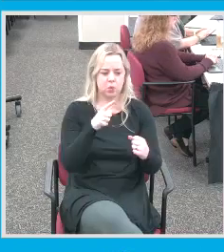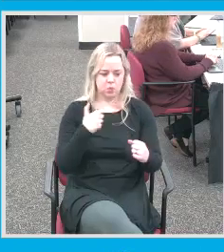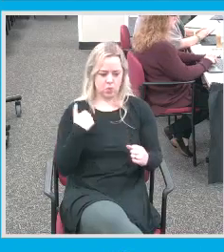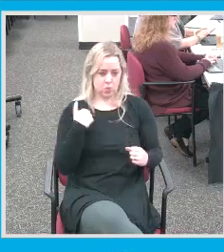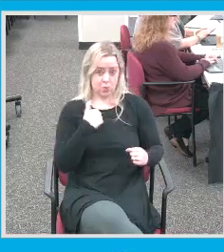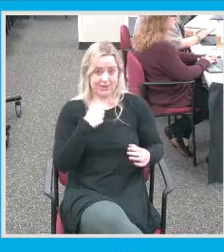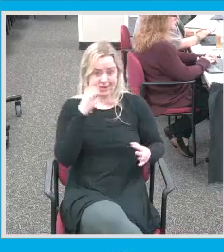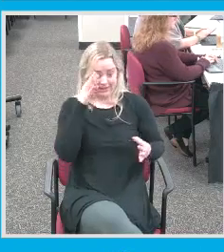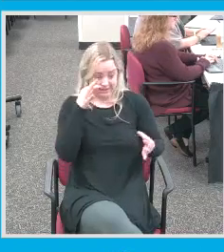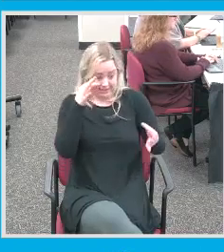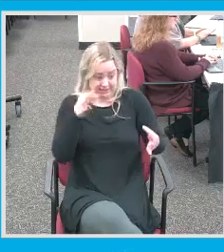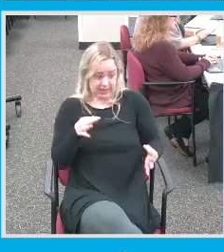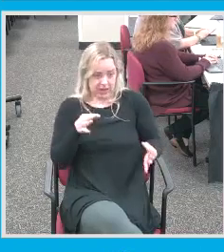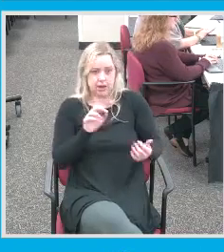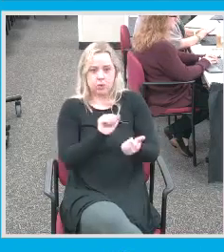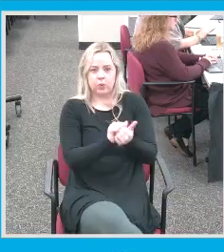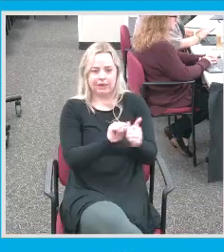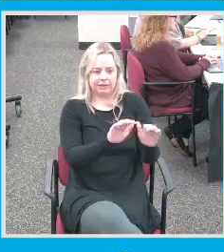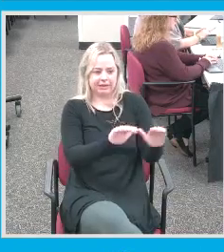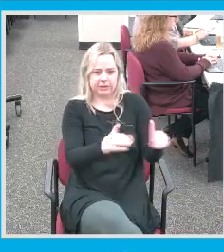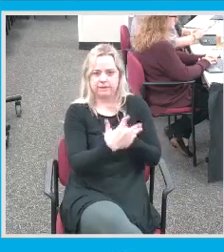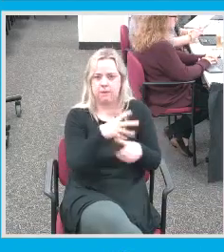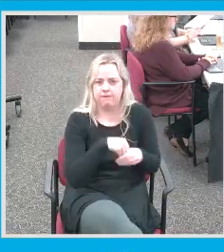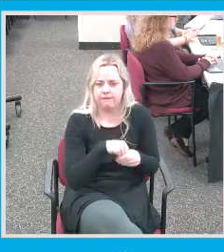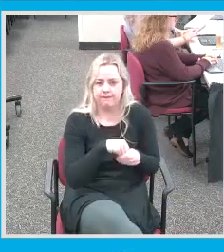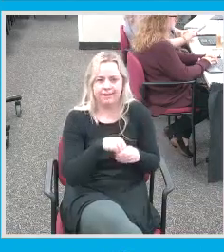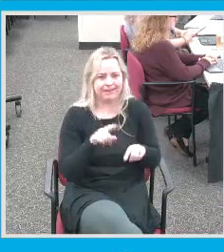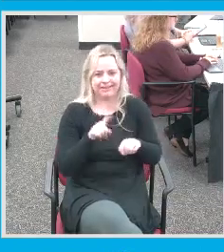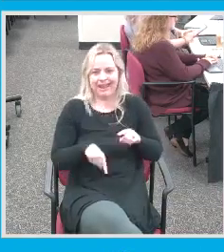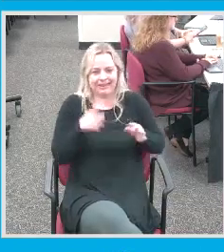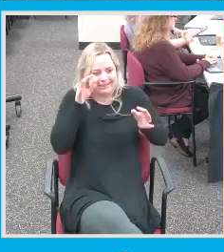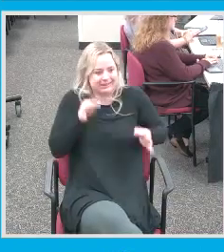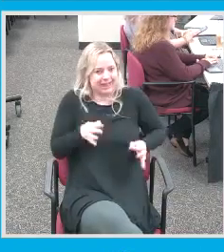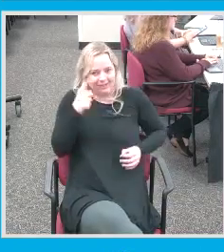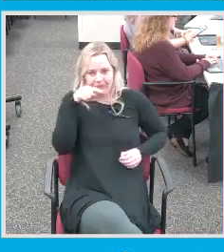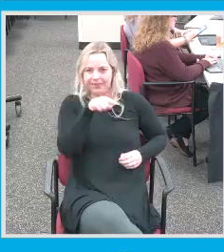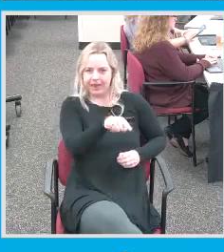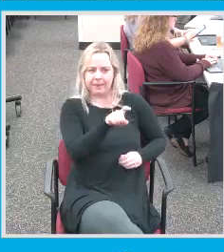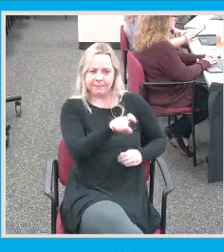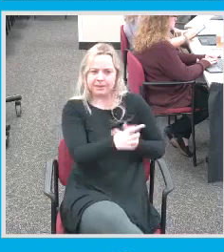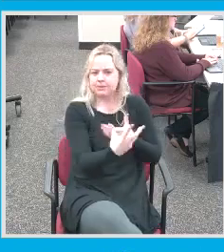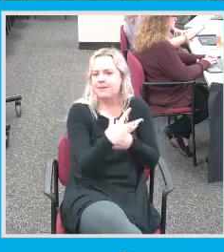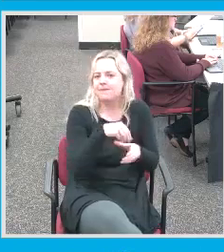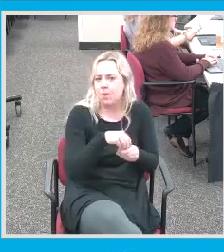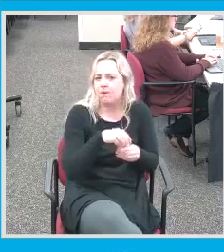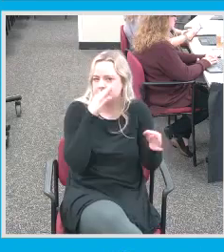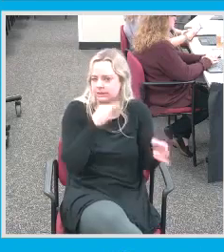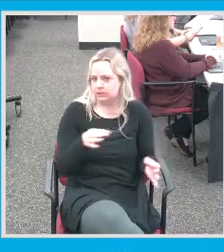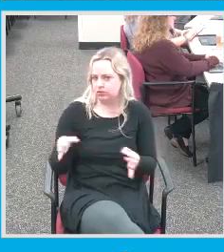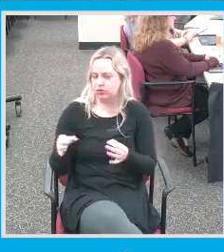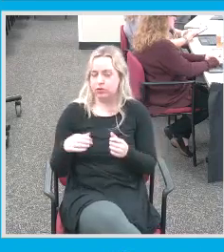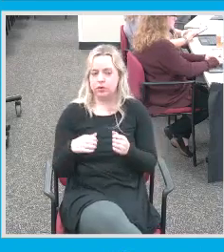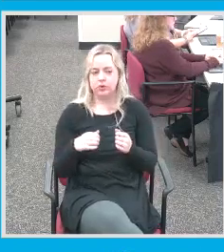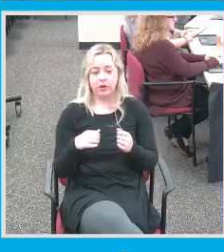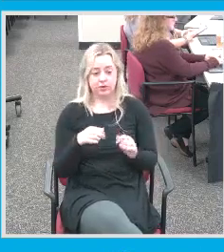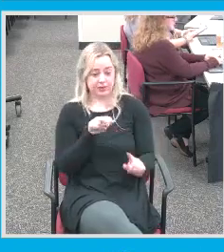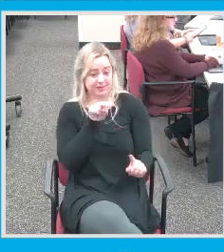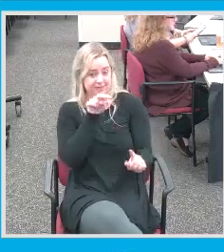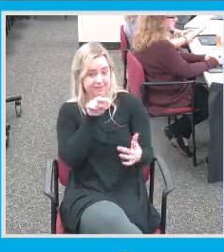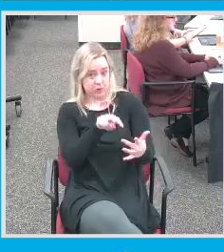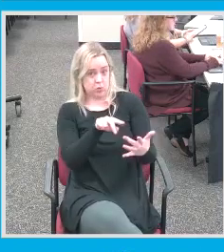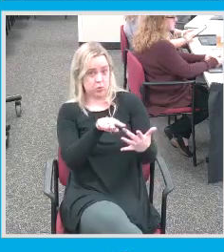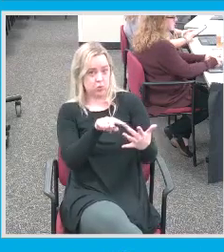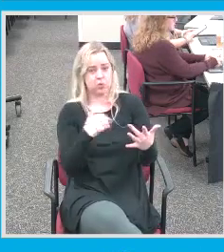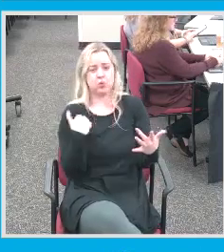without involving kids. They know what they need more than anyone. And again, seeing youth as partners, making sure